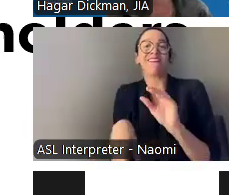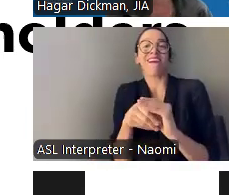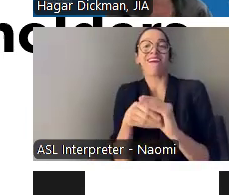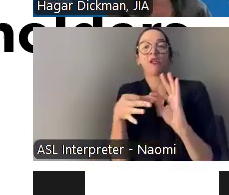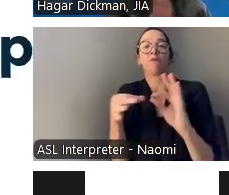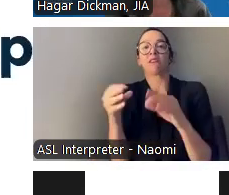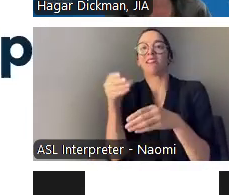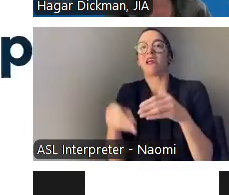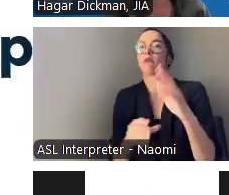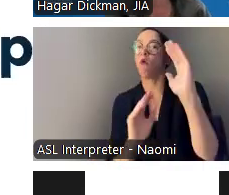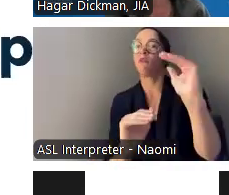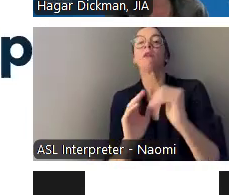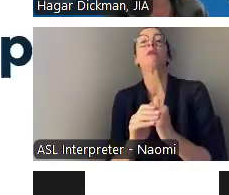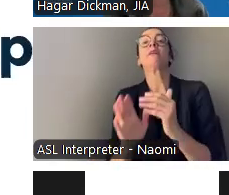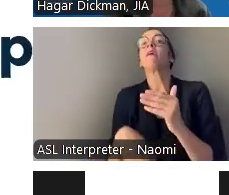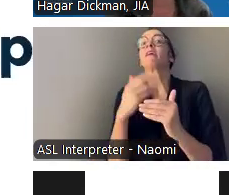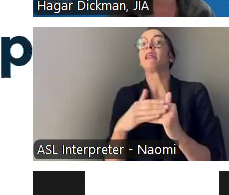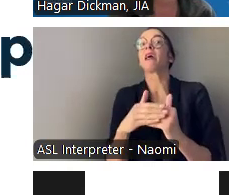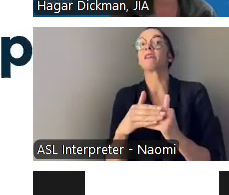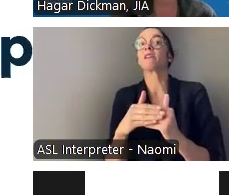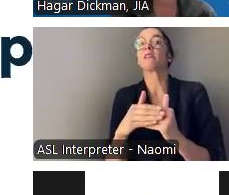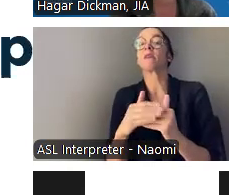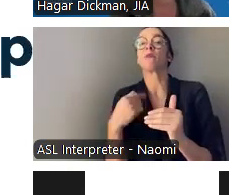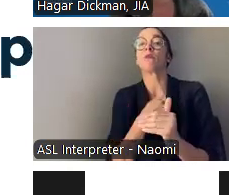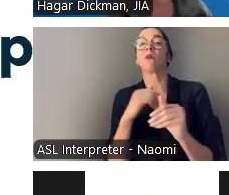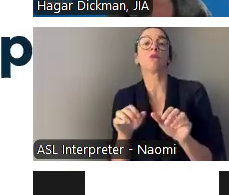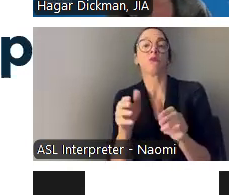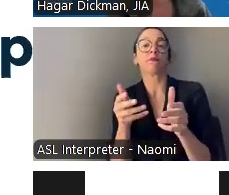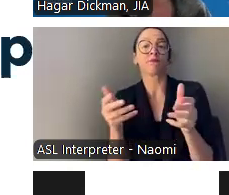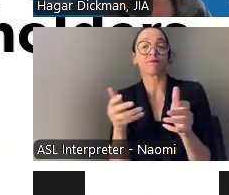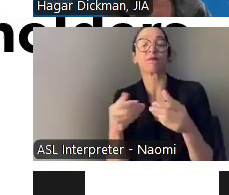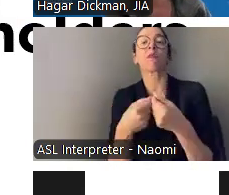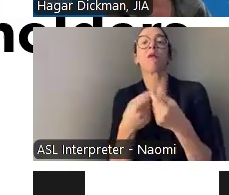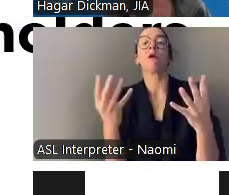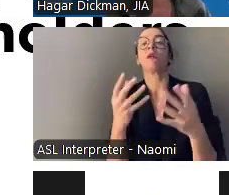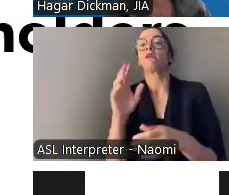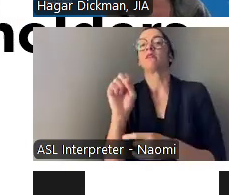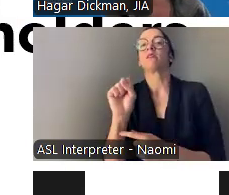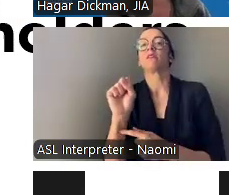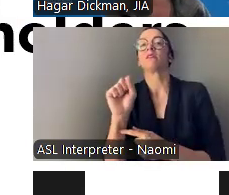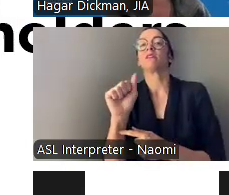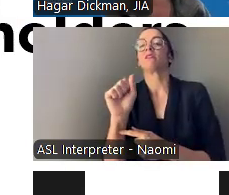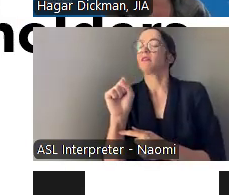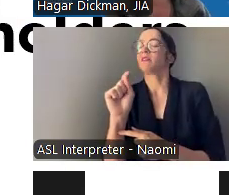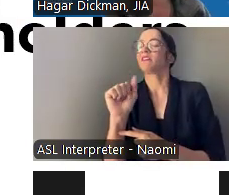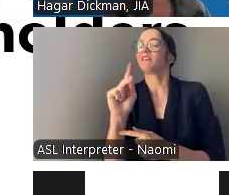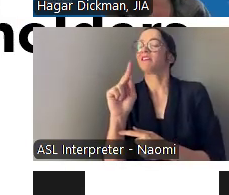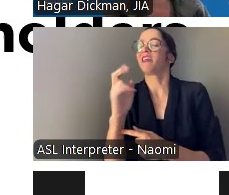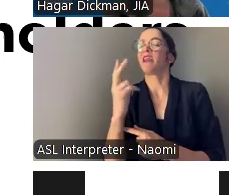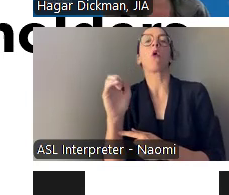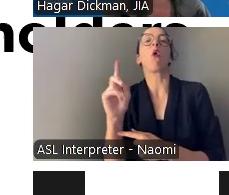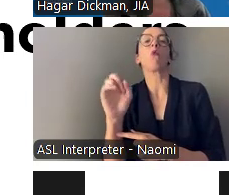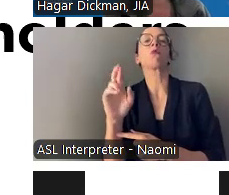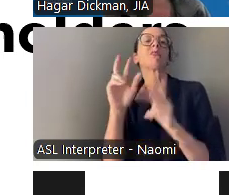creating a stakeholder process or work group on HCBS delivery. That's another access improvement that we believe